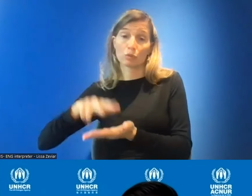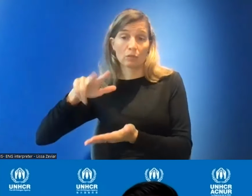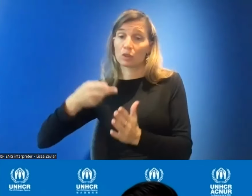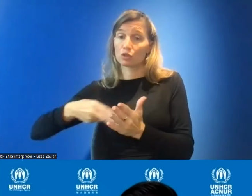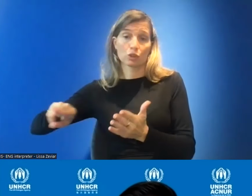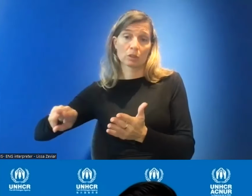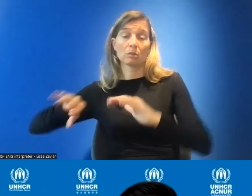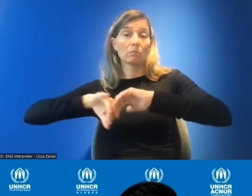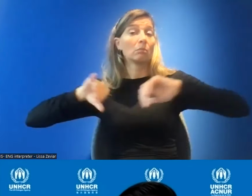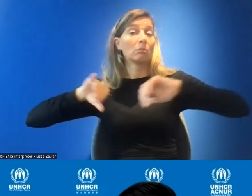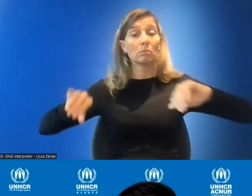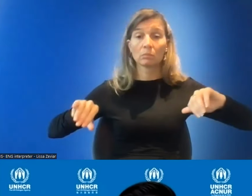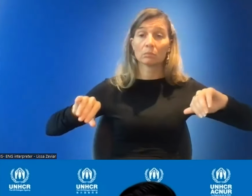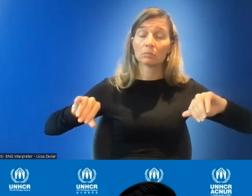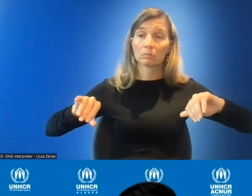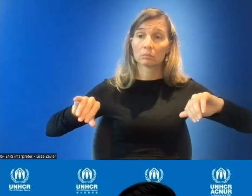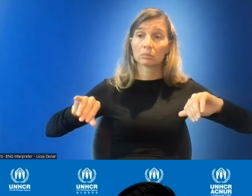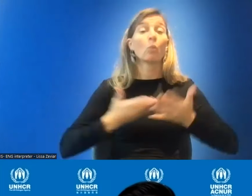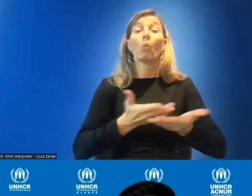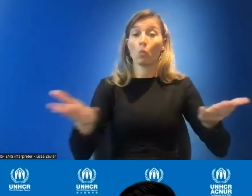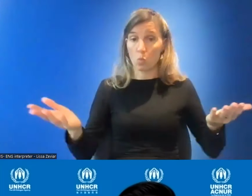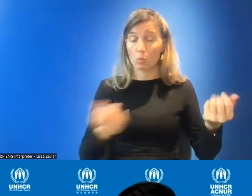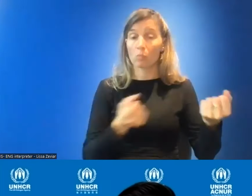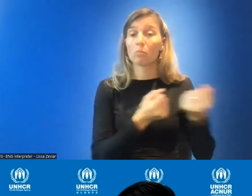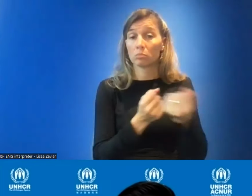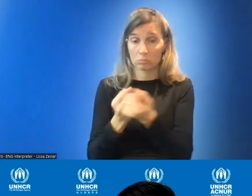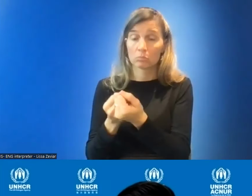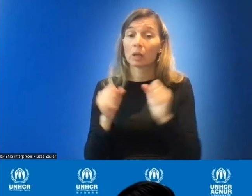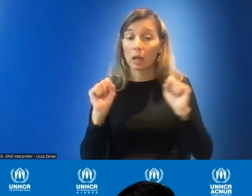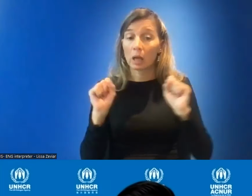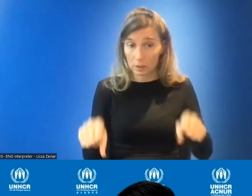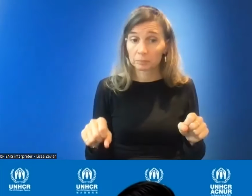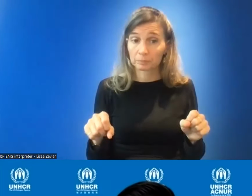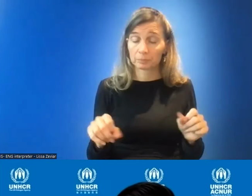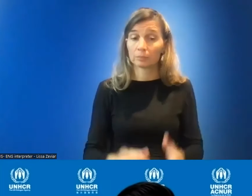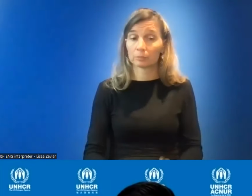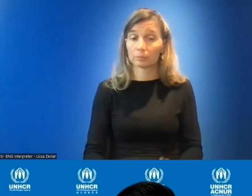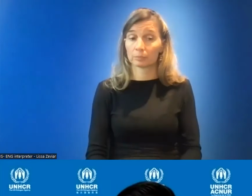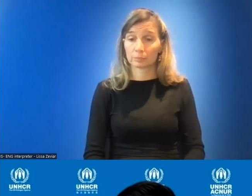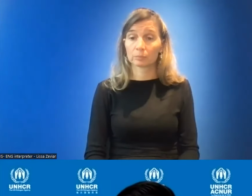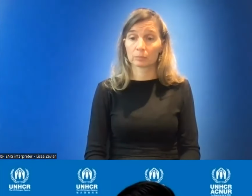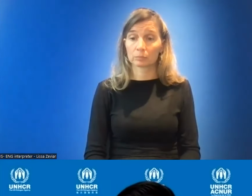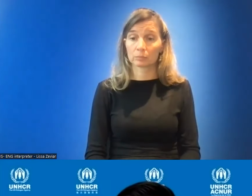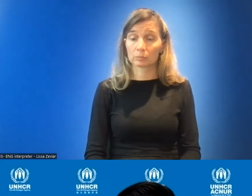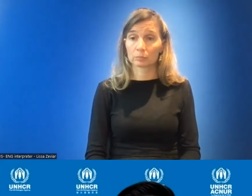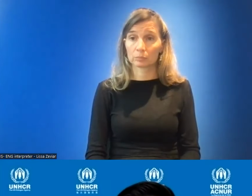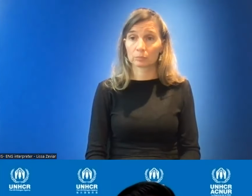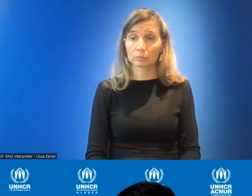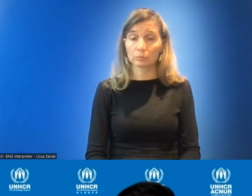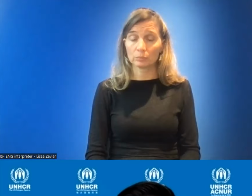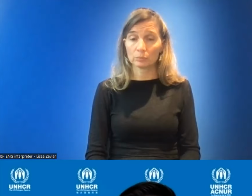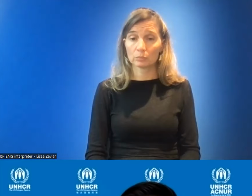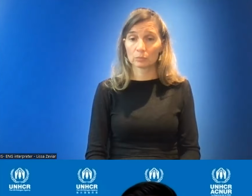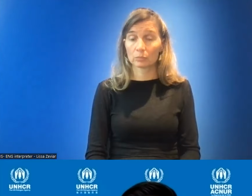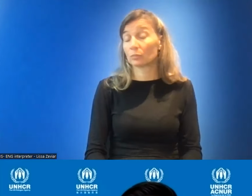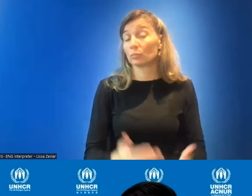So persons in a country that did not ratify the CPD could share the information on